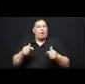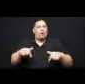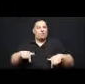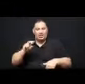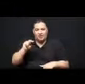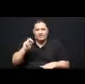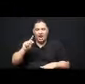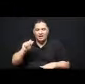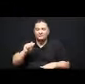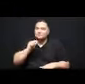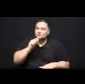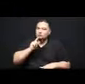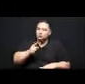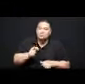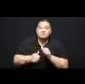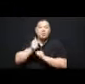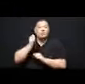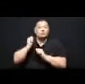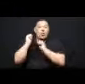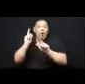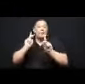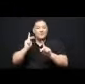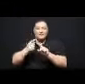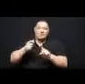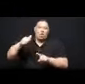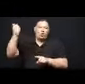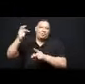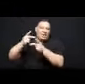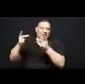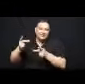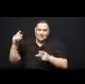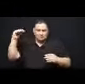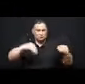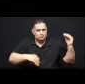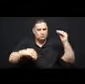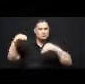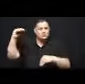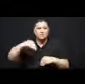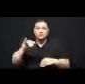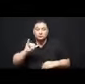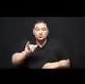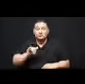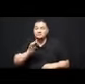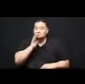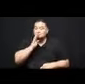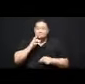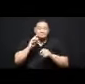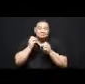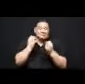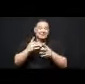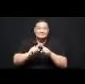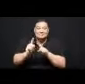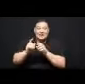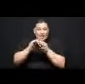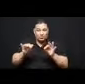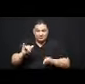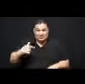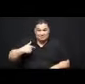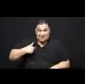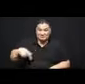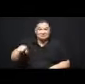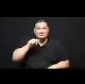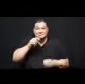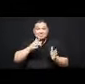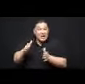true. Most all came from somewhere. They migrated here too, speaking many languages. Like me, they didn't plan